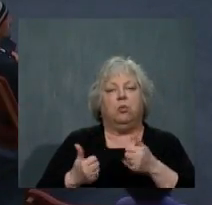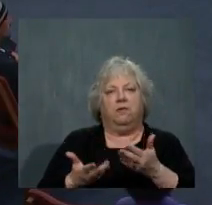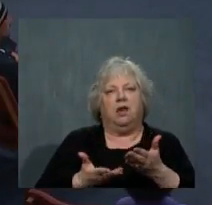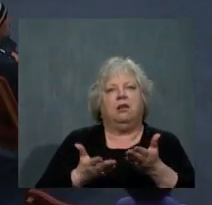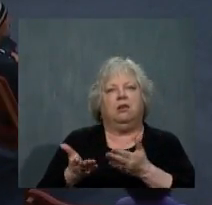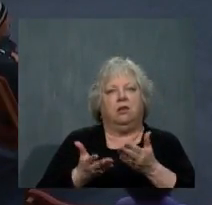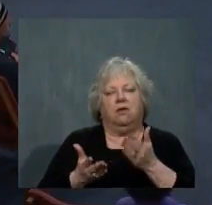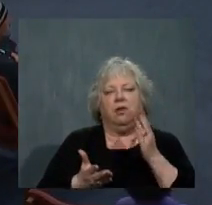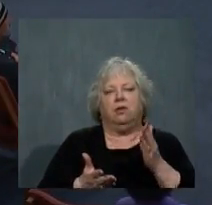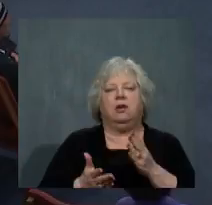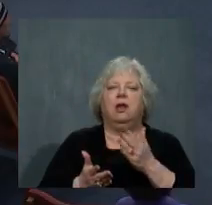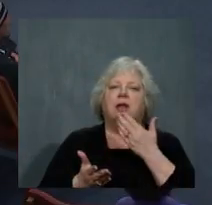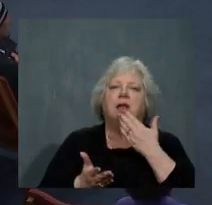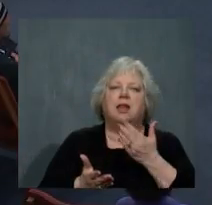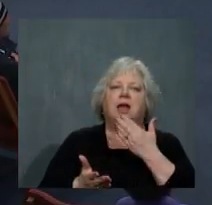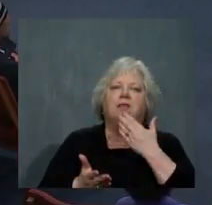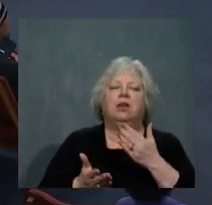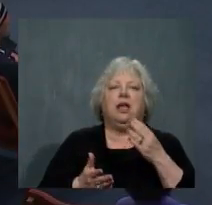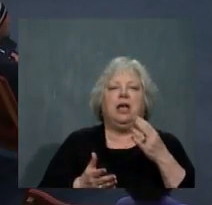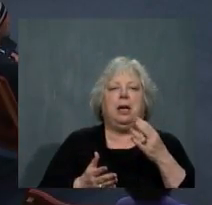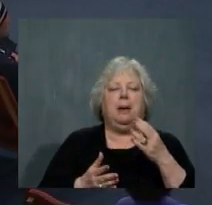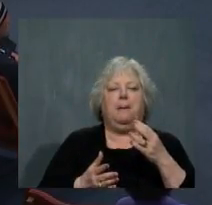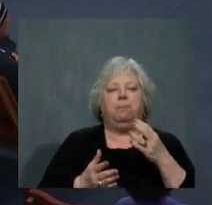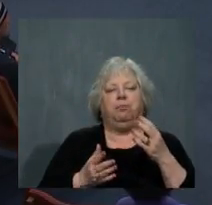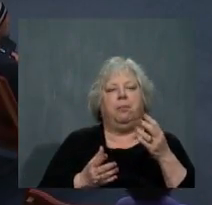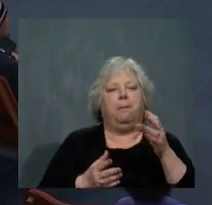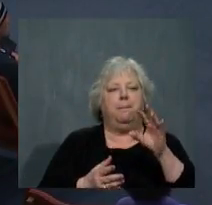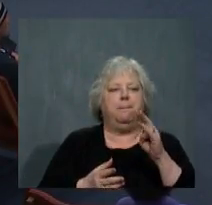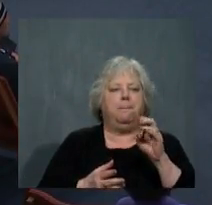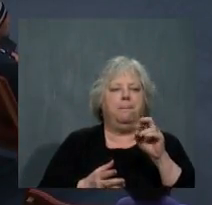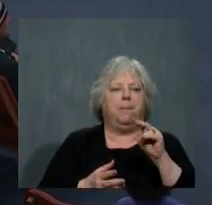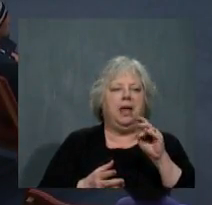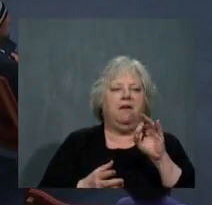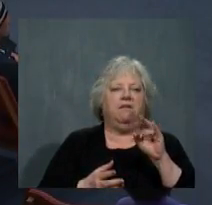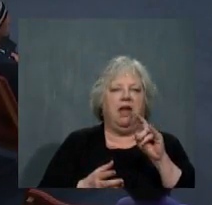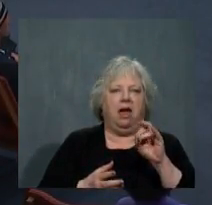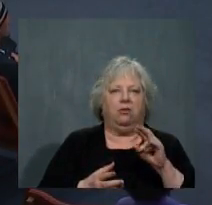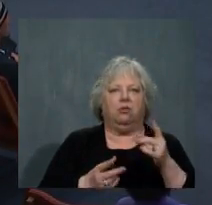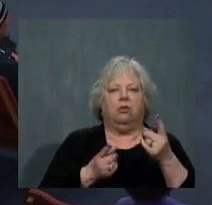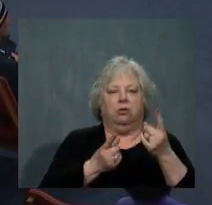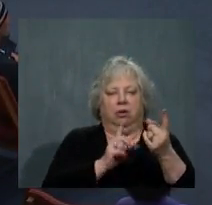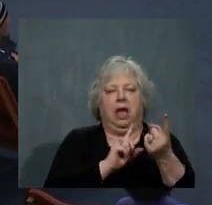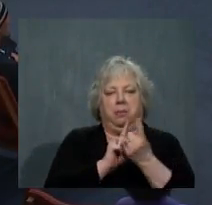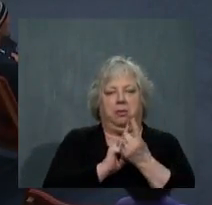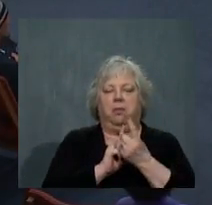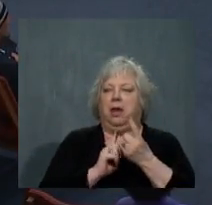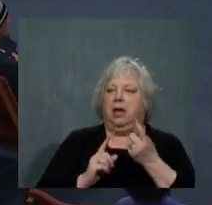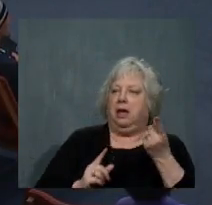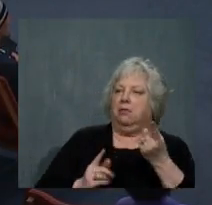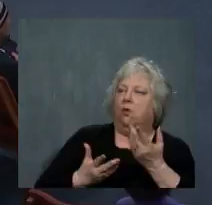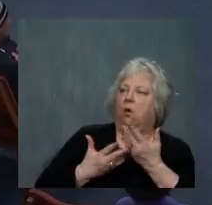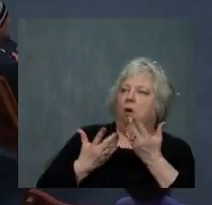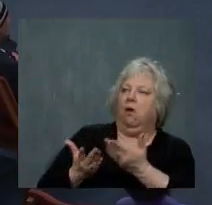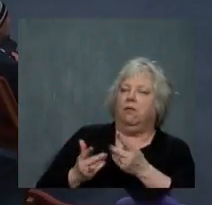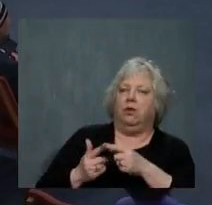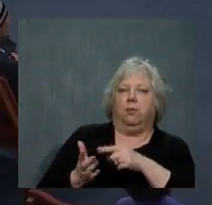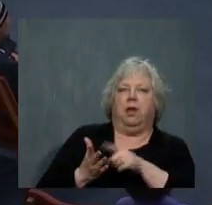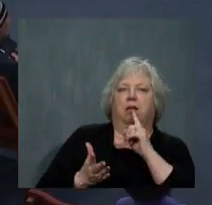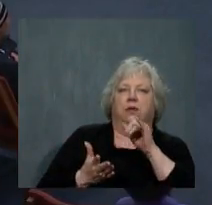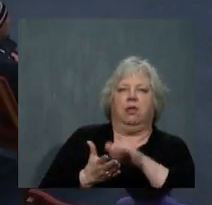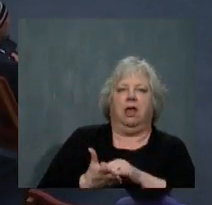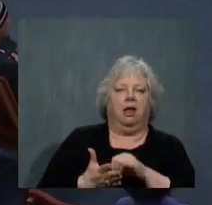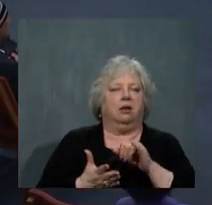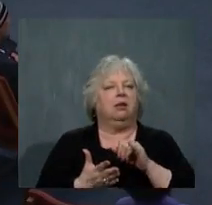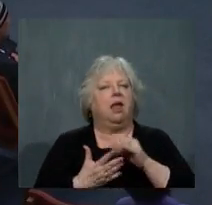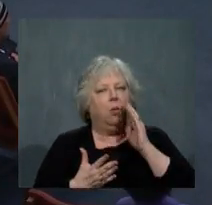Thankfully, a benefactor came forward to me and offered to pay for that, and so that's been a wonderful addition, and